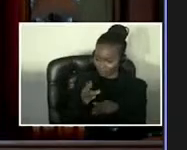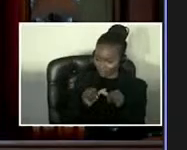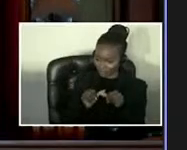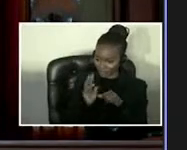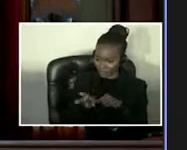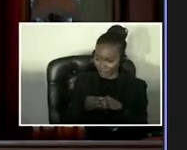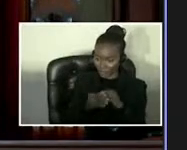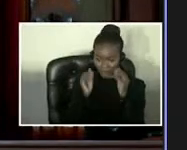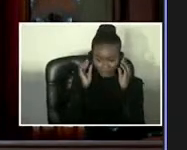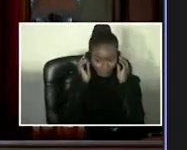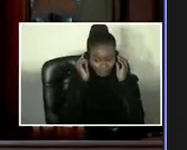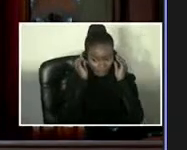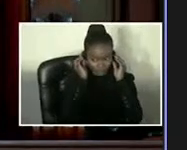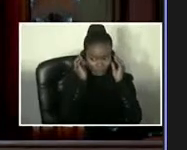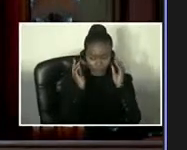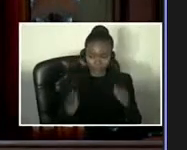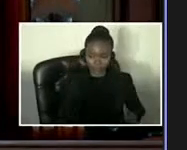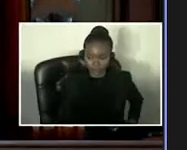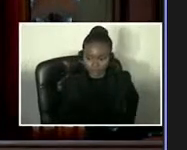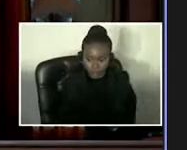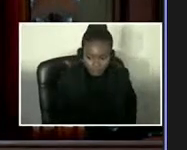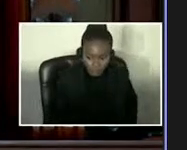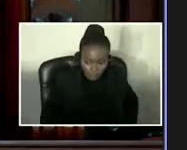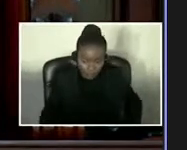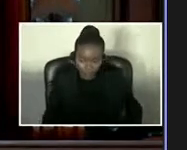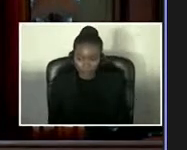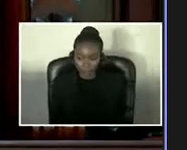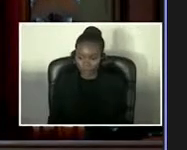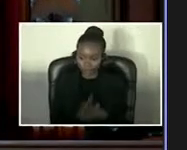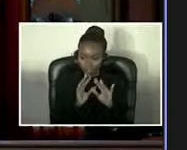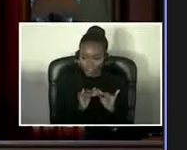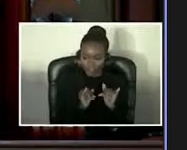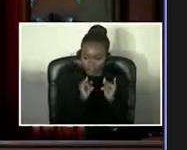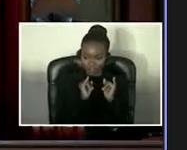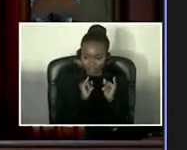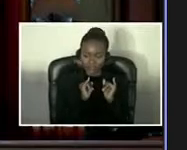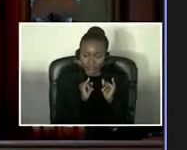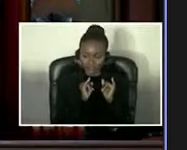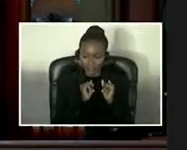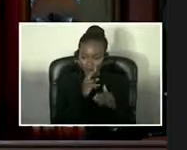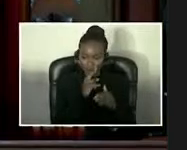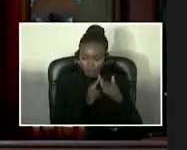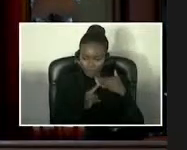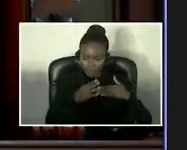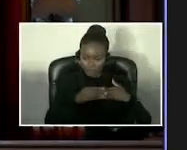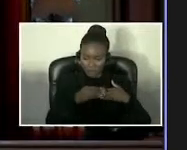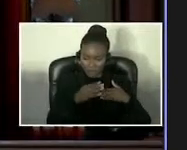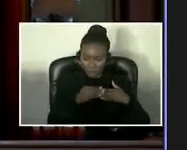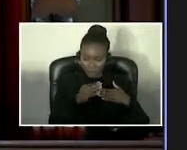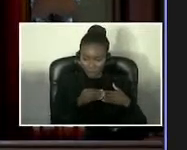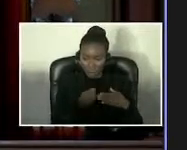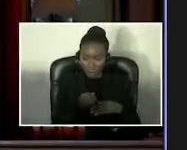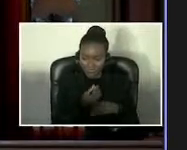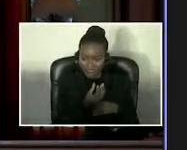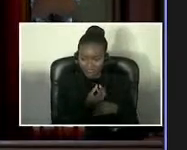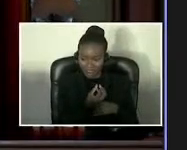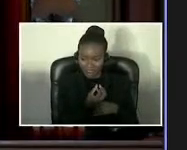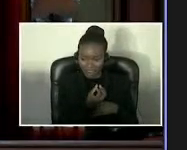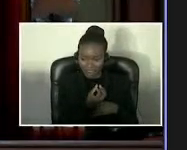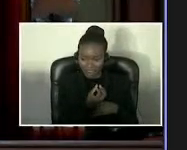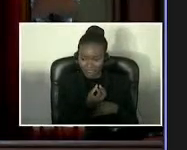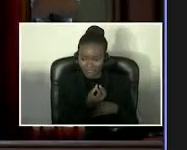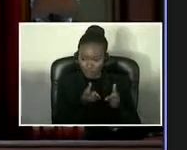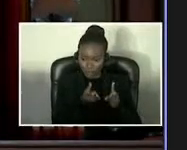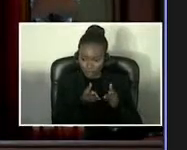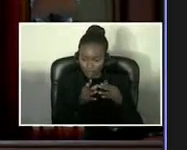we are inviting the honorable members allocated 12 minutes this honorable member